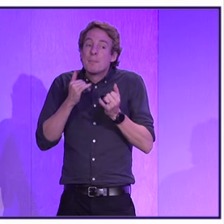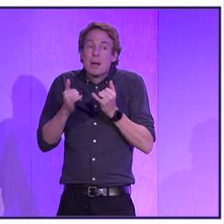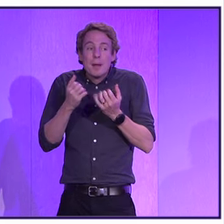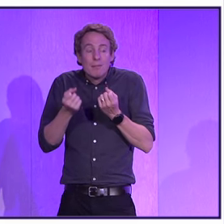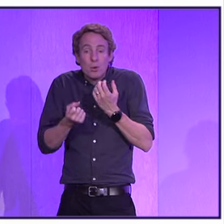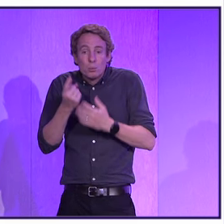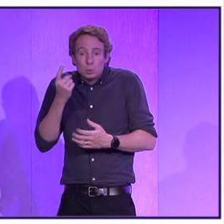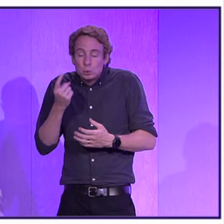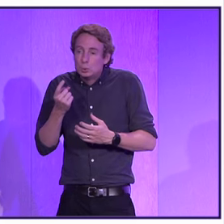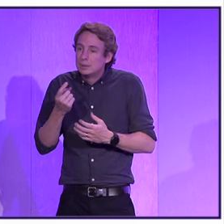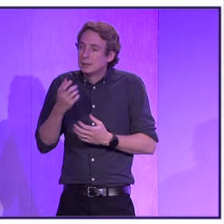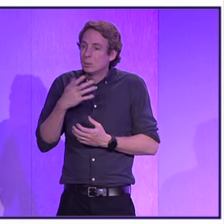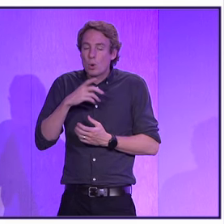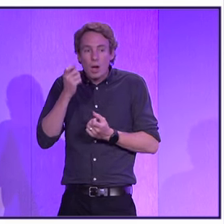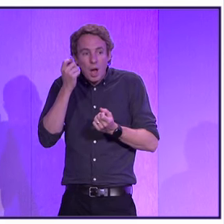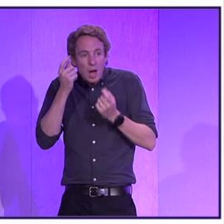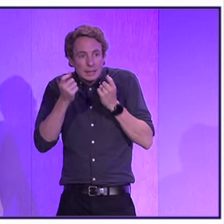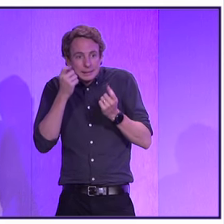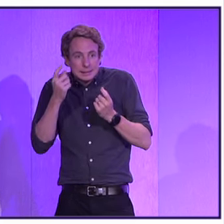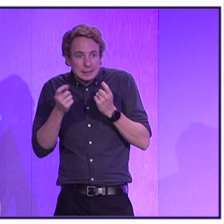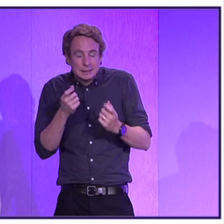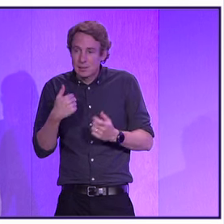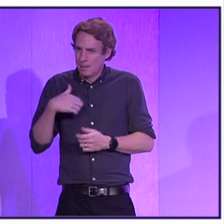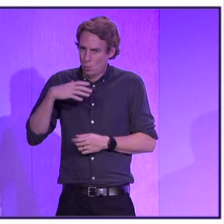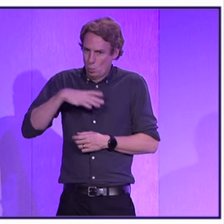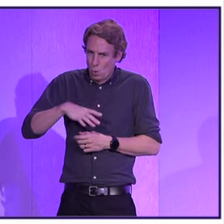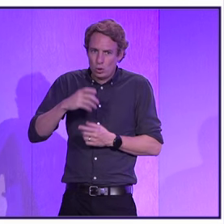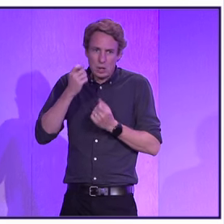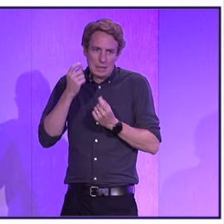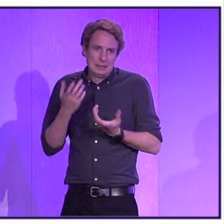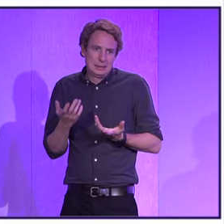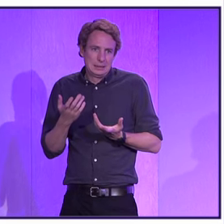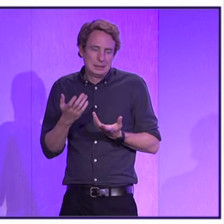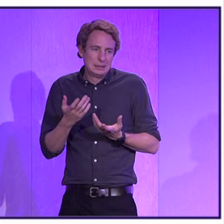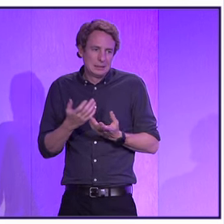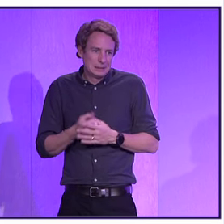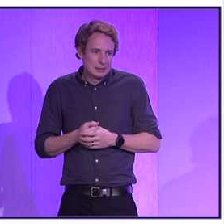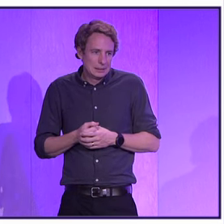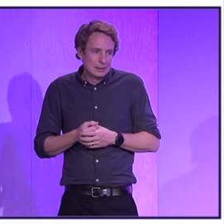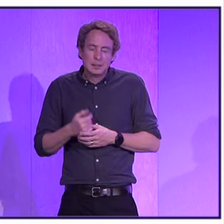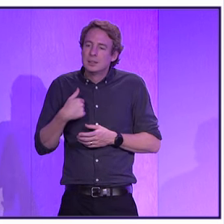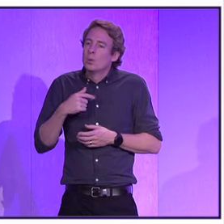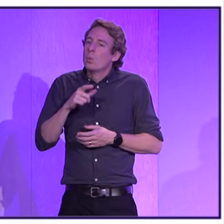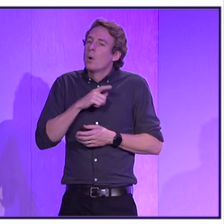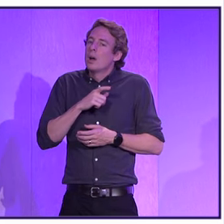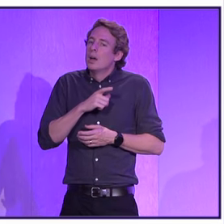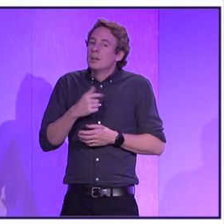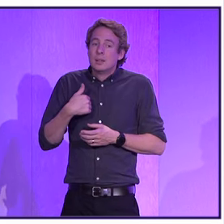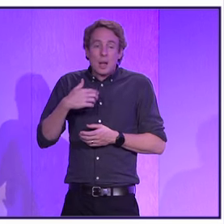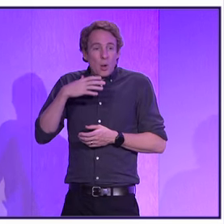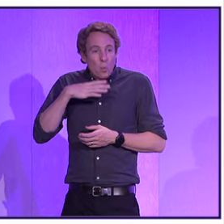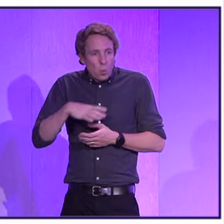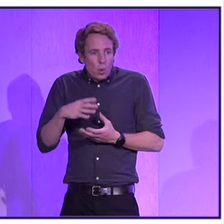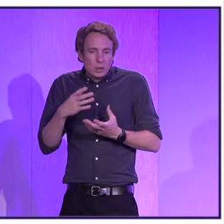to go and contribute some ideas, I'd really like to get them, because what I'd like to do ultimately